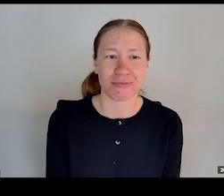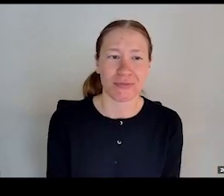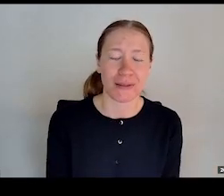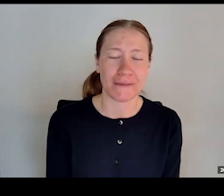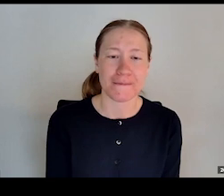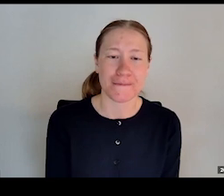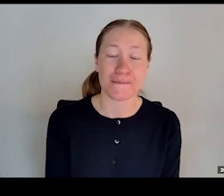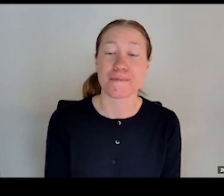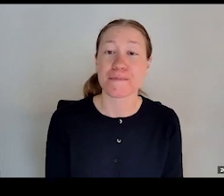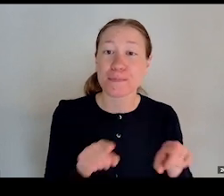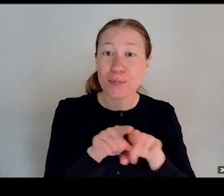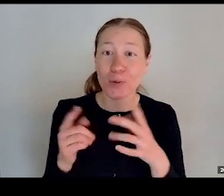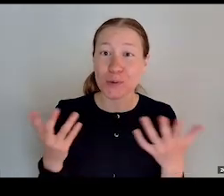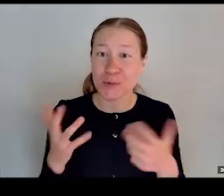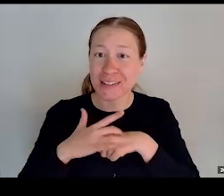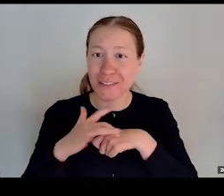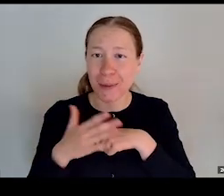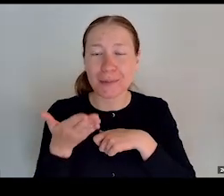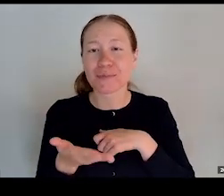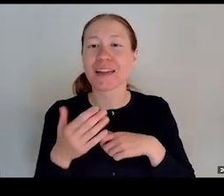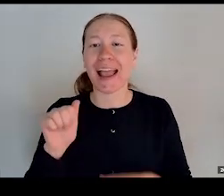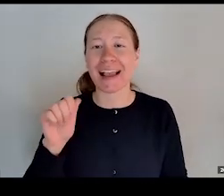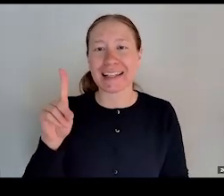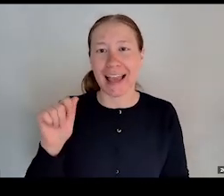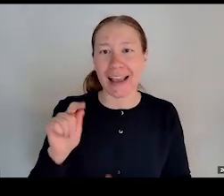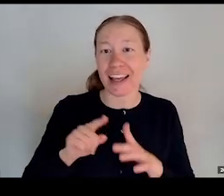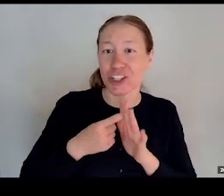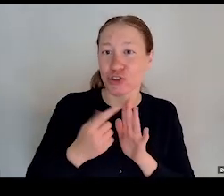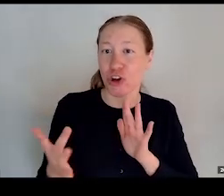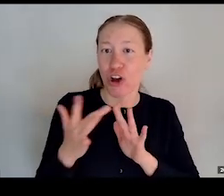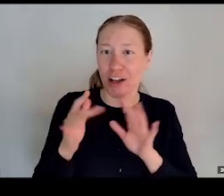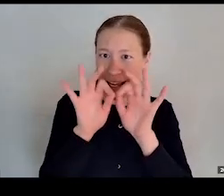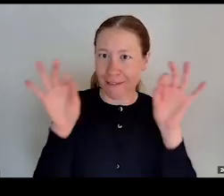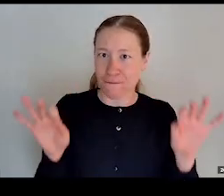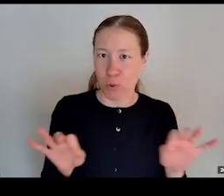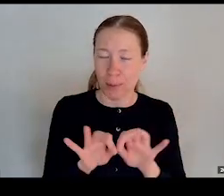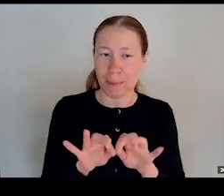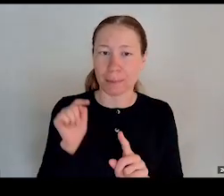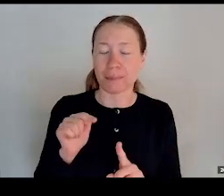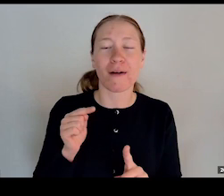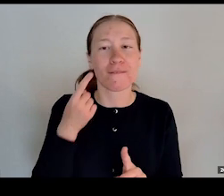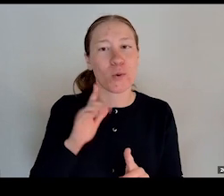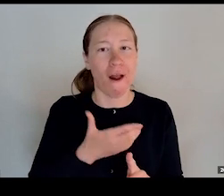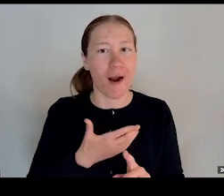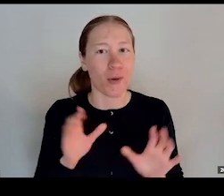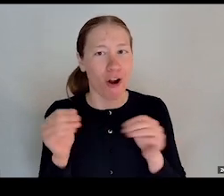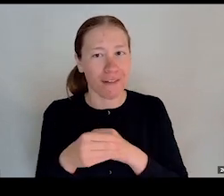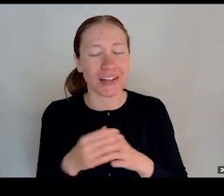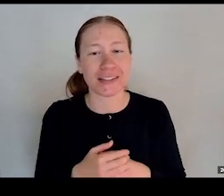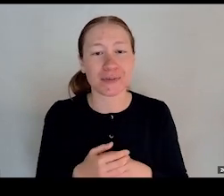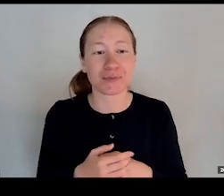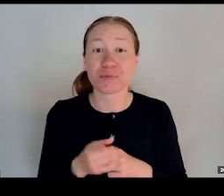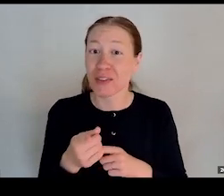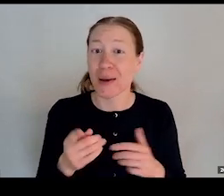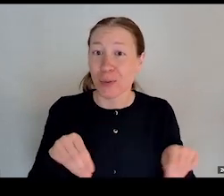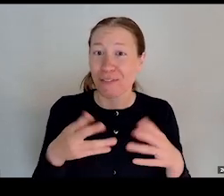We also have here a screenshot of the ADA's initial contact form for our office. Please feel free. We have it linked here